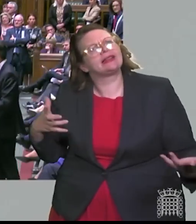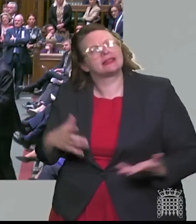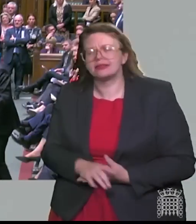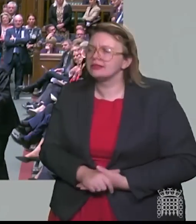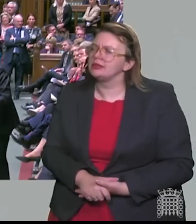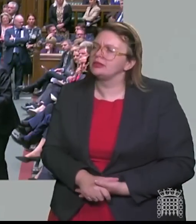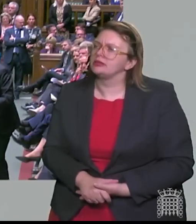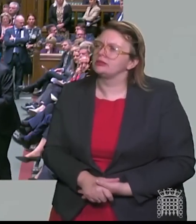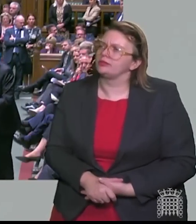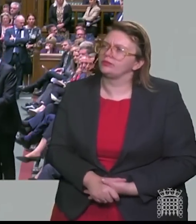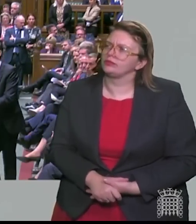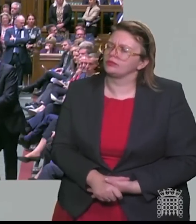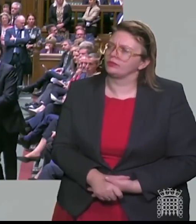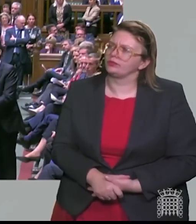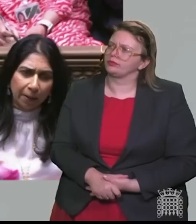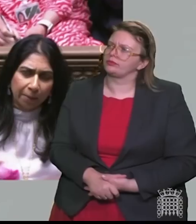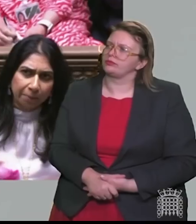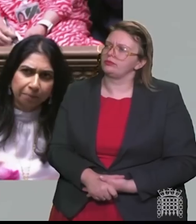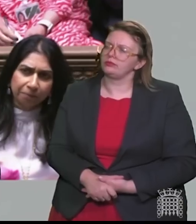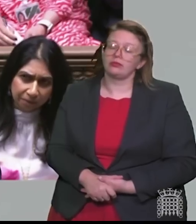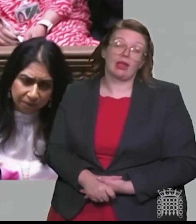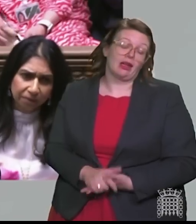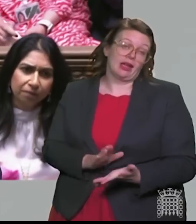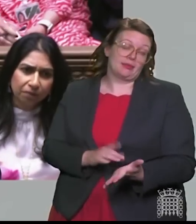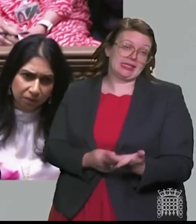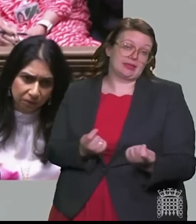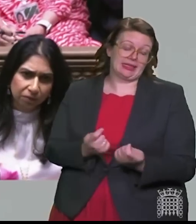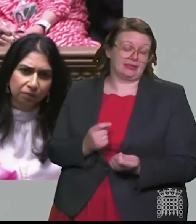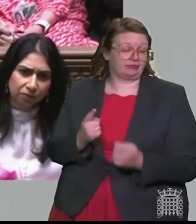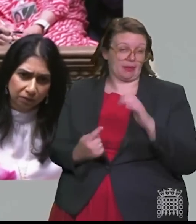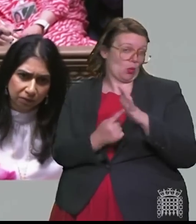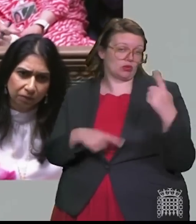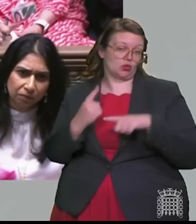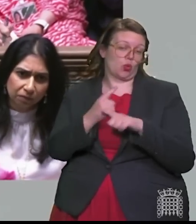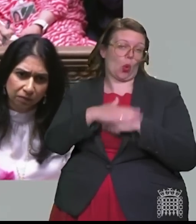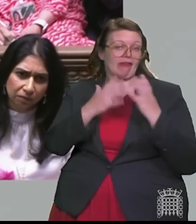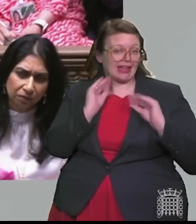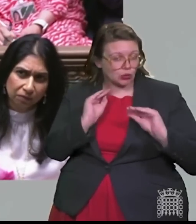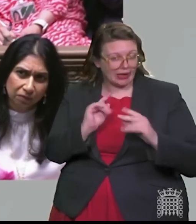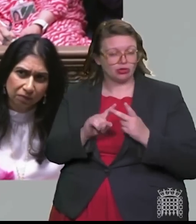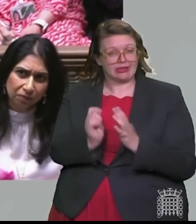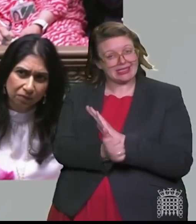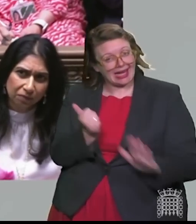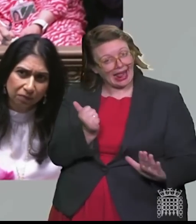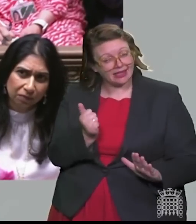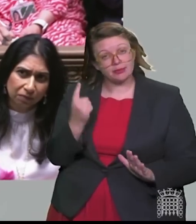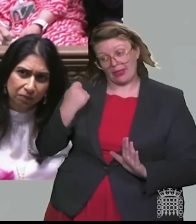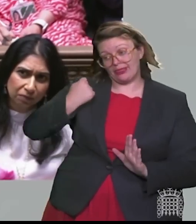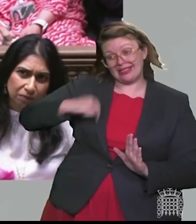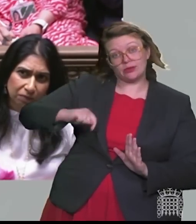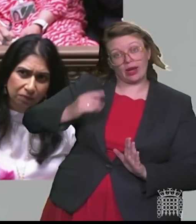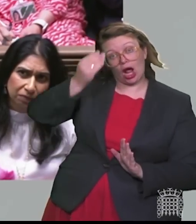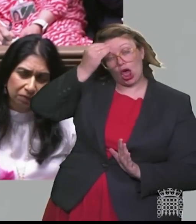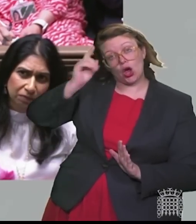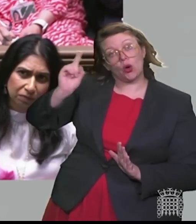Mr. Speaker, it's right that we're talking about education and skills. What he failed to mention is just in the past week, what did we discover? Thanks